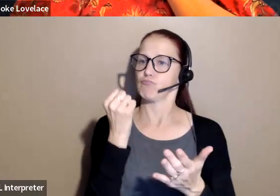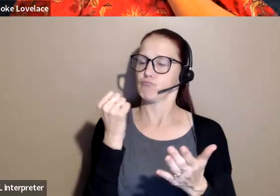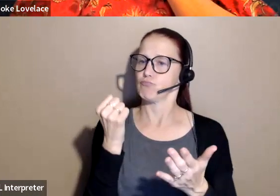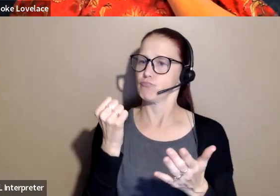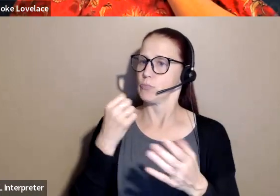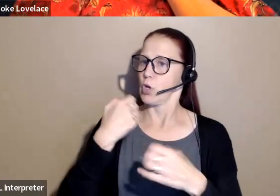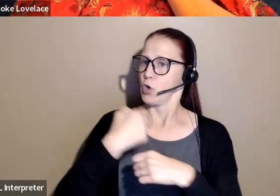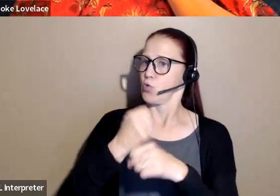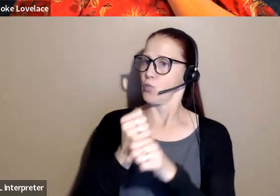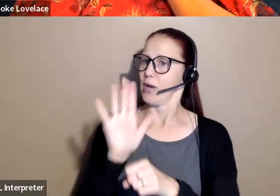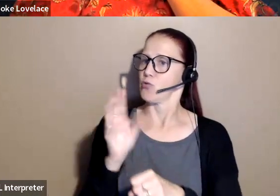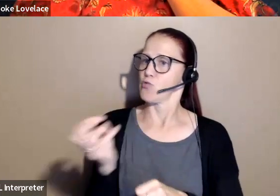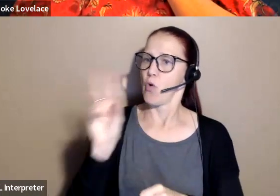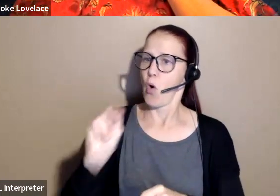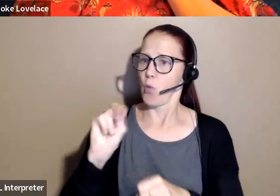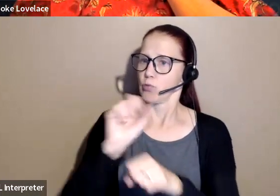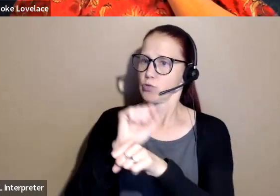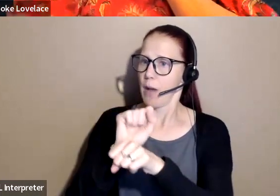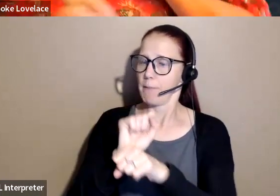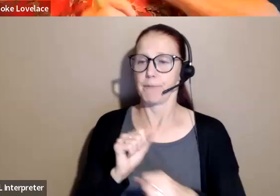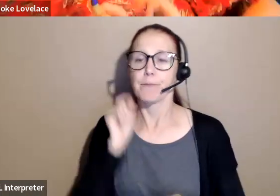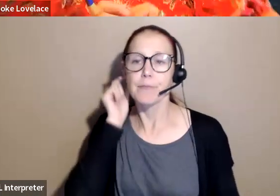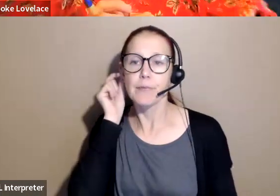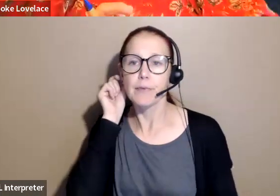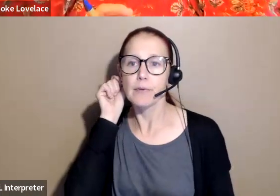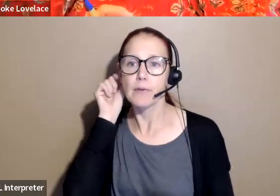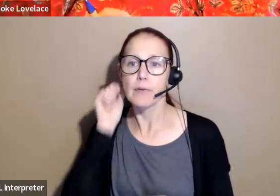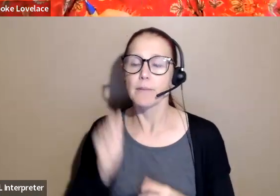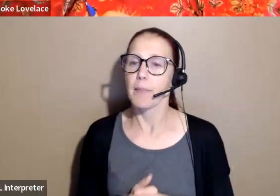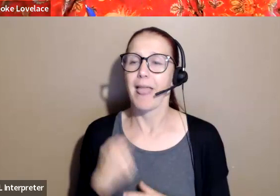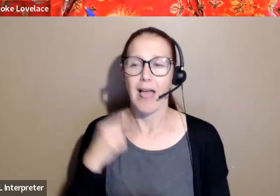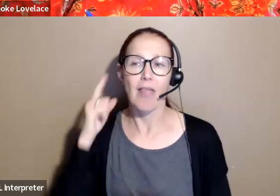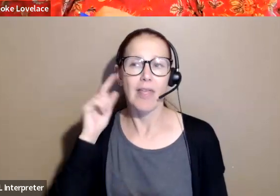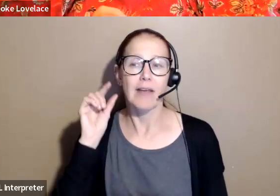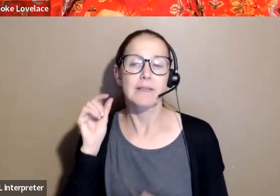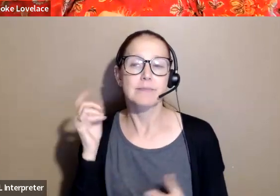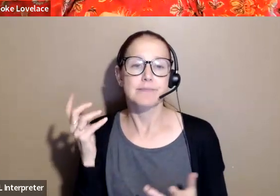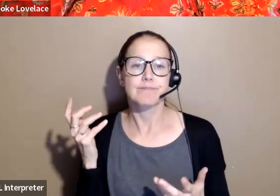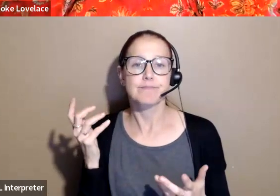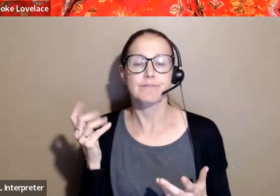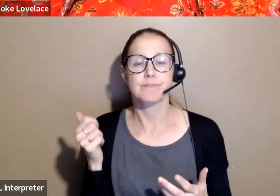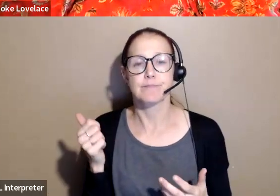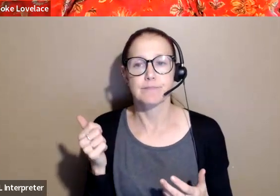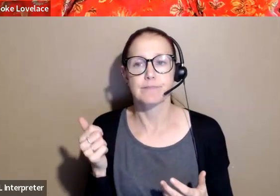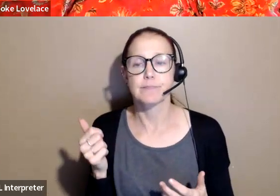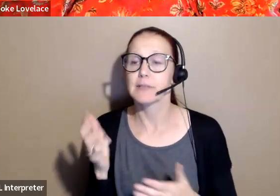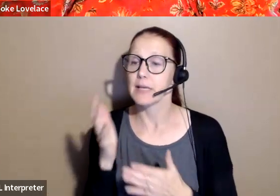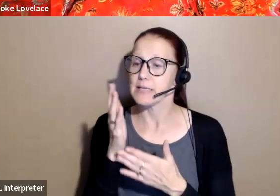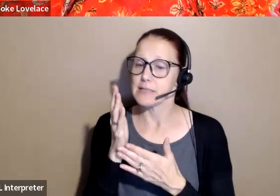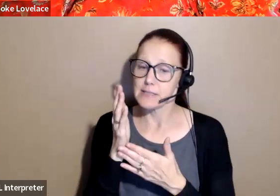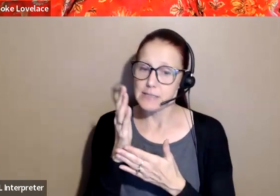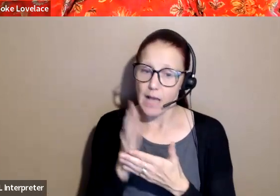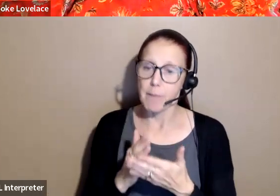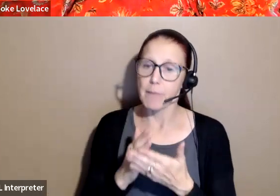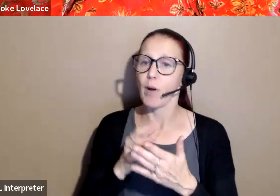kind of created your own employment. So I think that there's some of what the